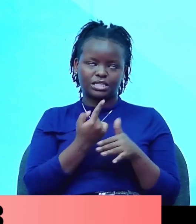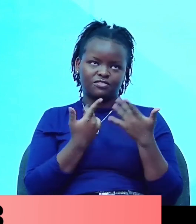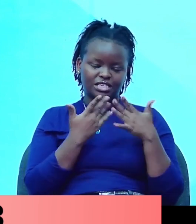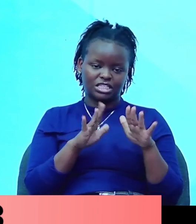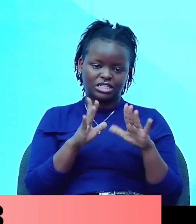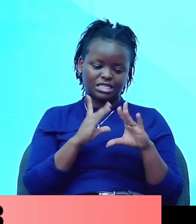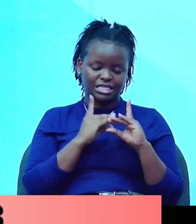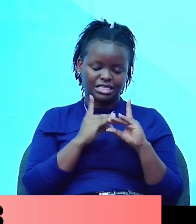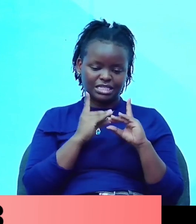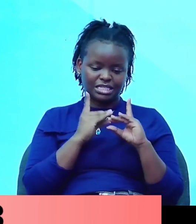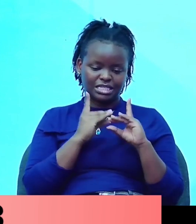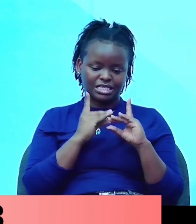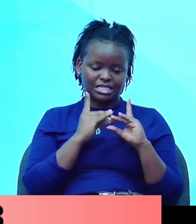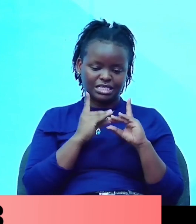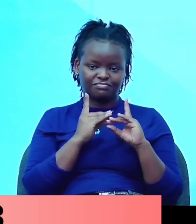aspect out of it, and